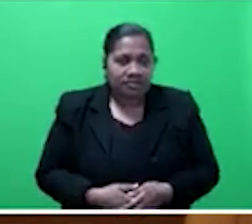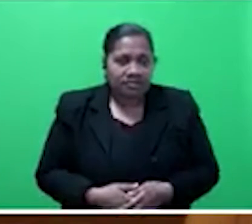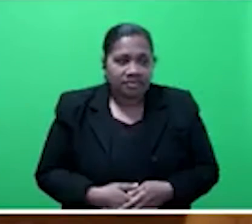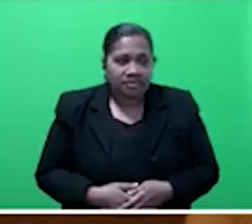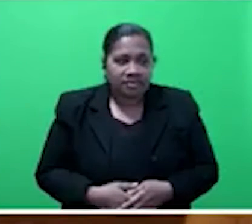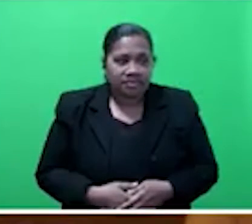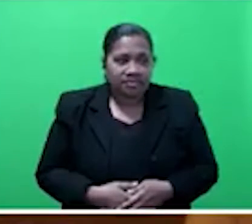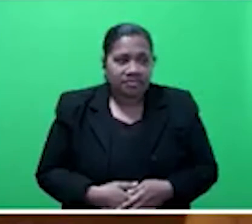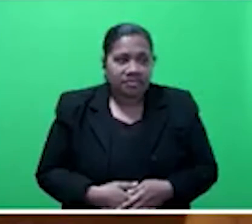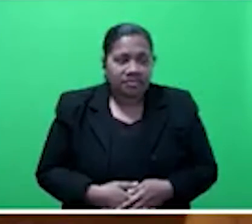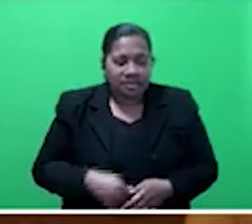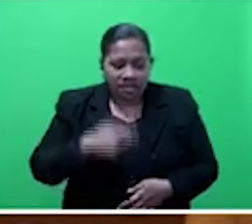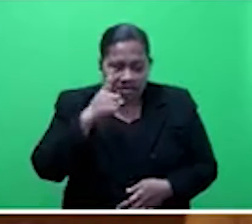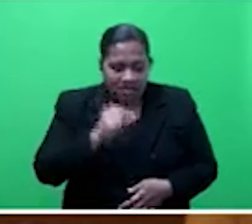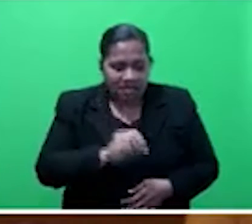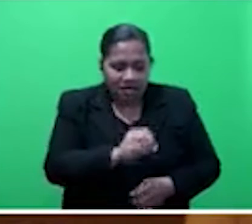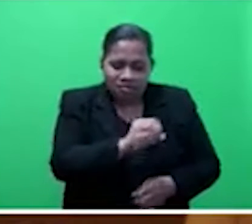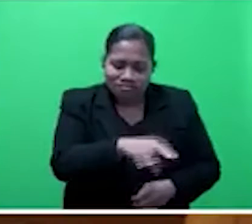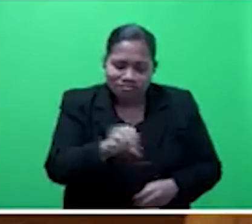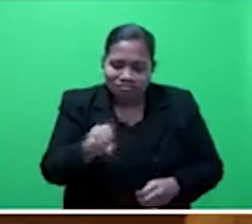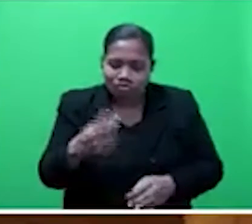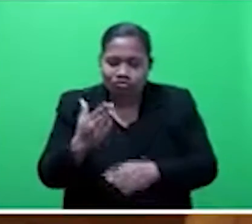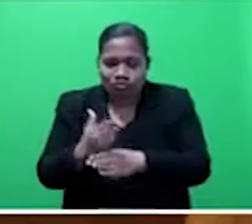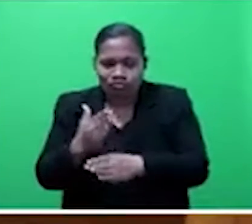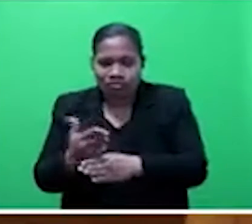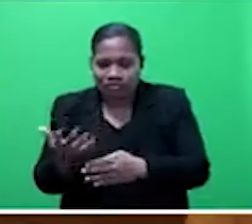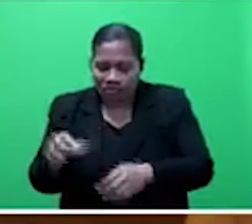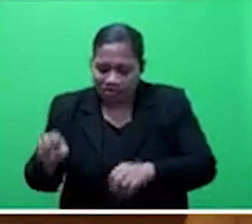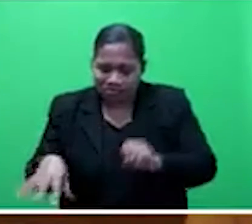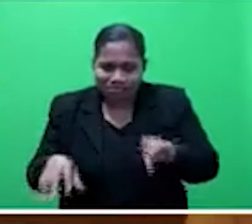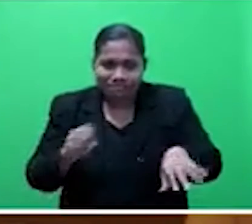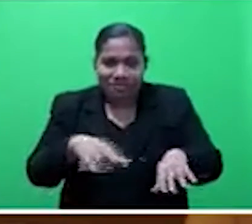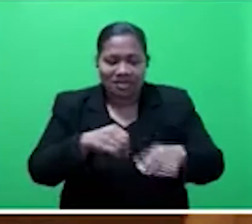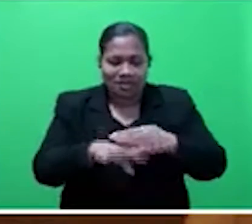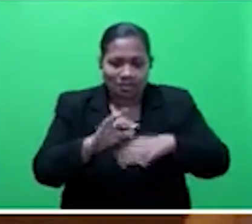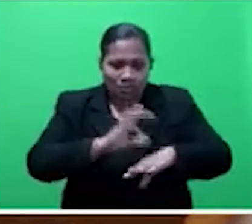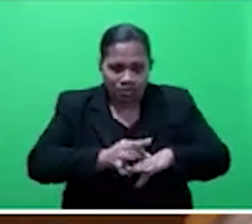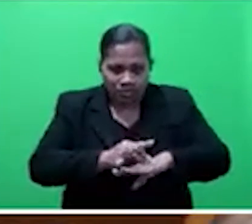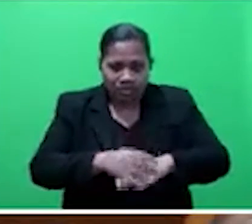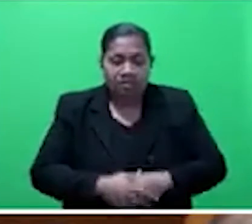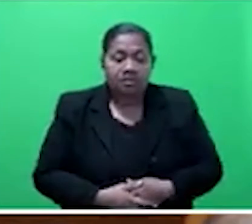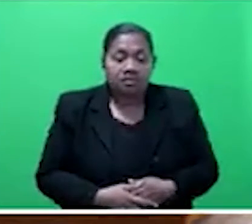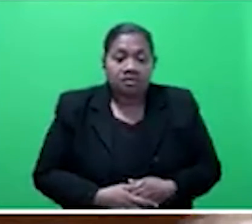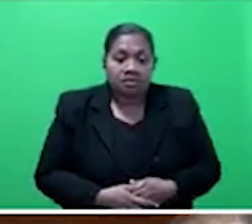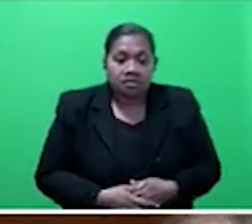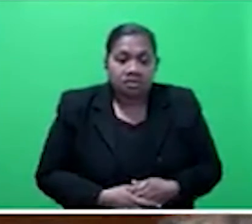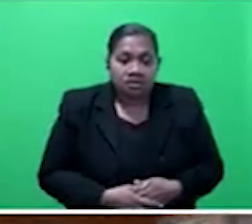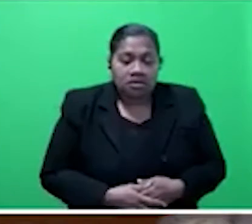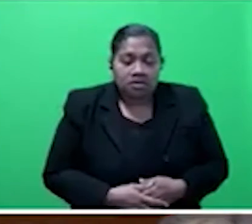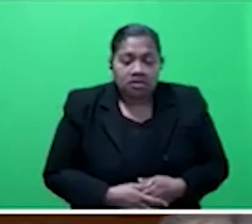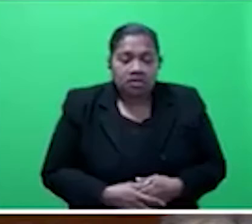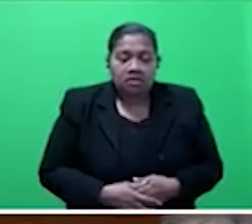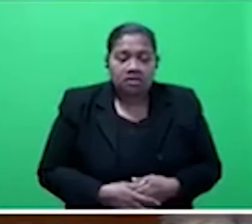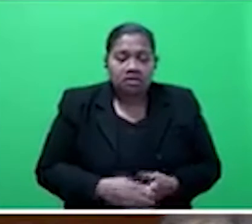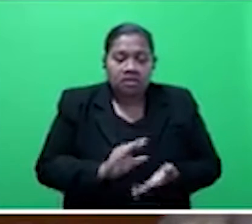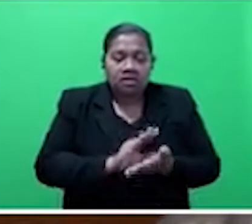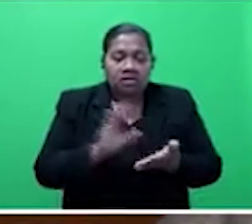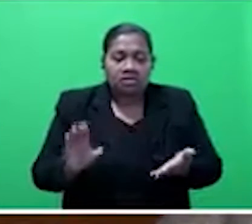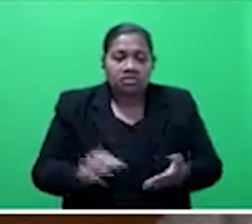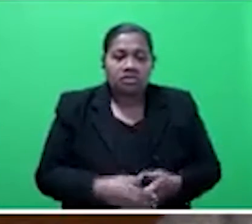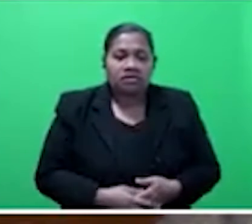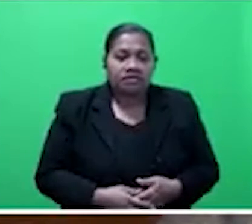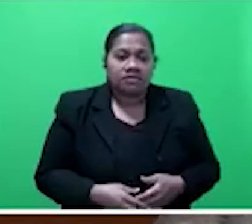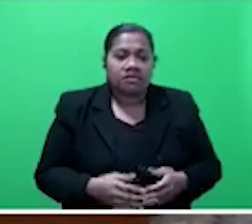remunerated accordingly. The allocation of overtime allowance and rural maritime allowance is an